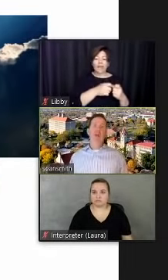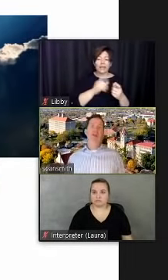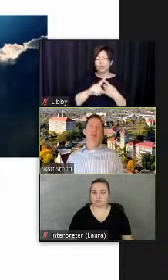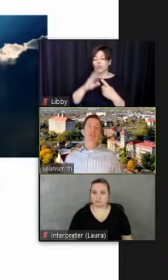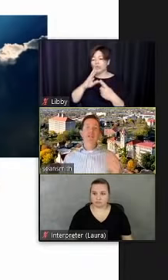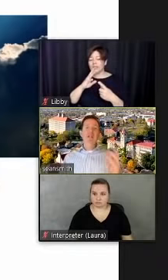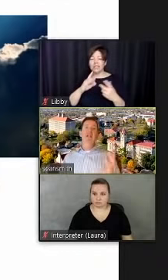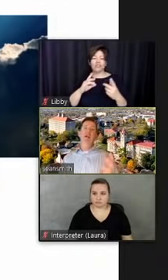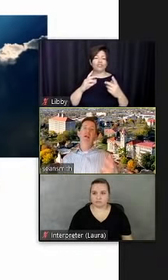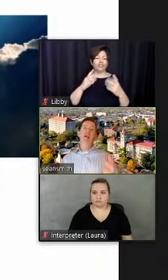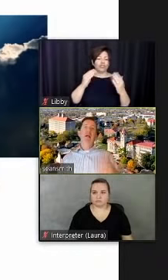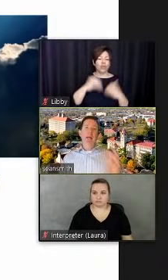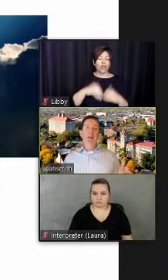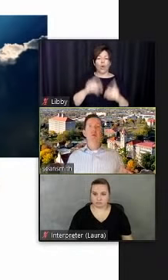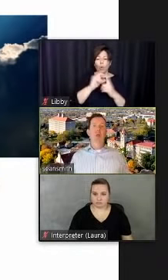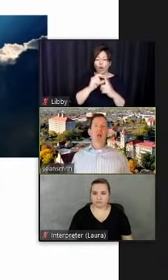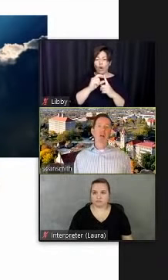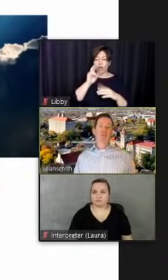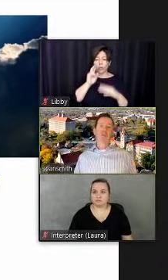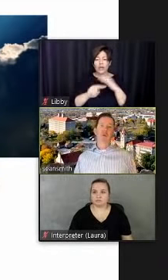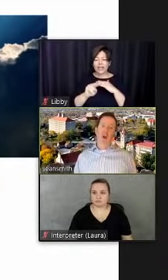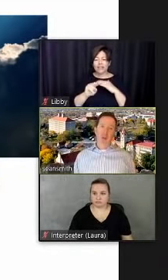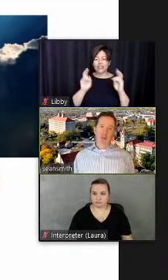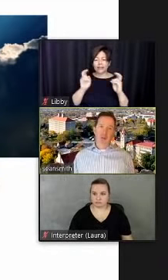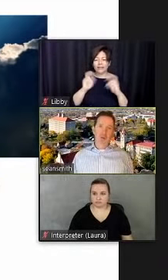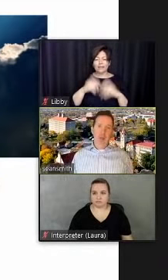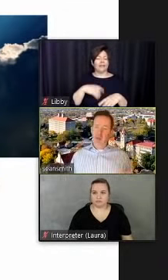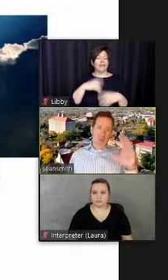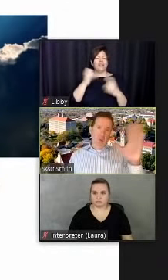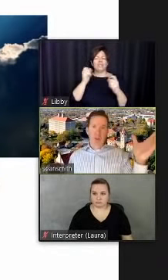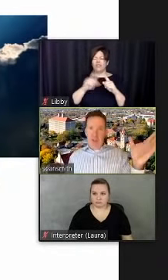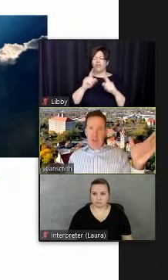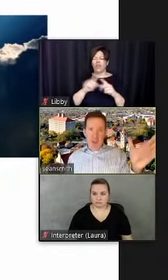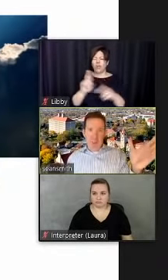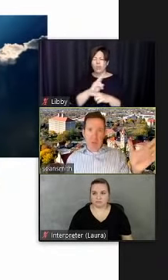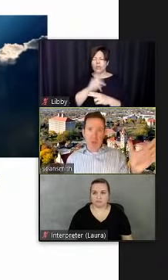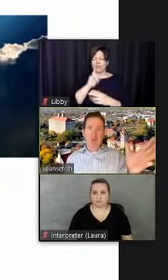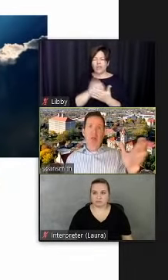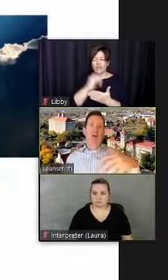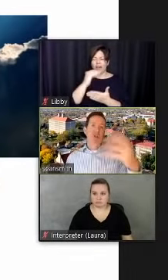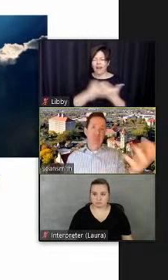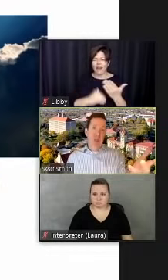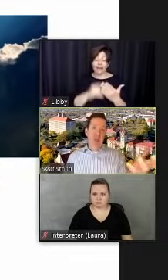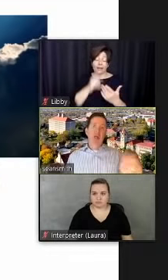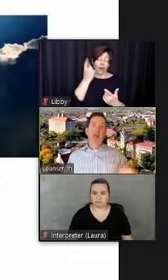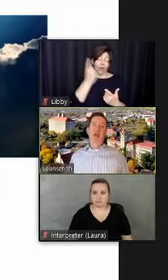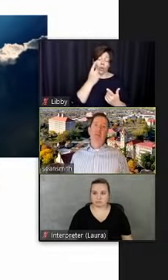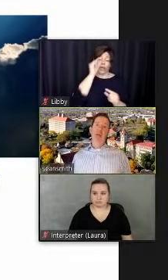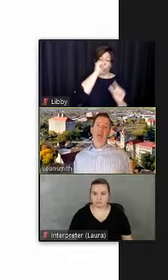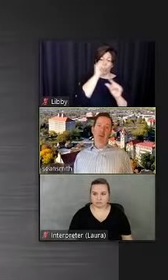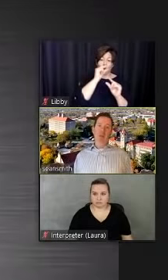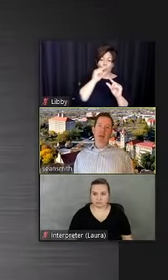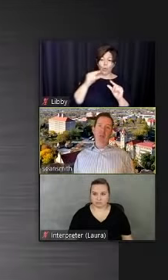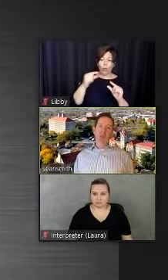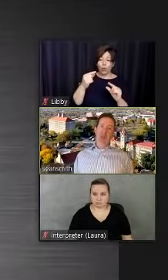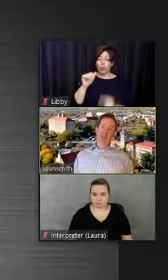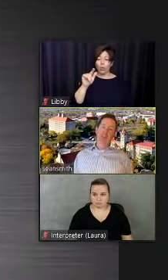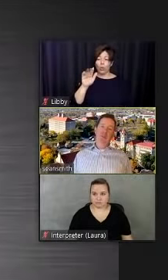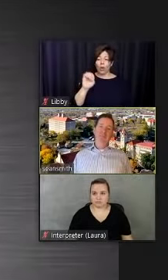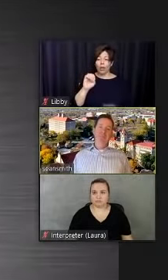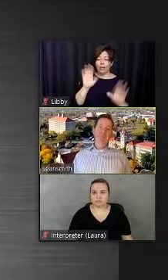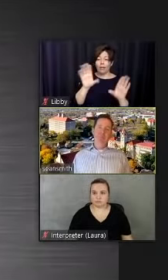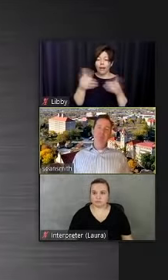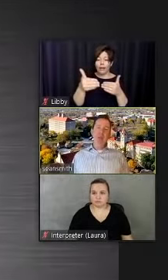many other things sitting there in Google Classroom for our use. And of course, it doesn't have to be Google Classroom. It could be other learning management